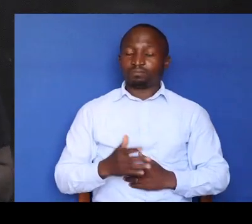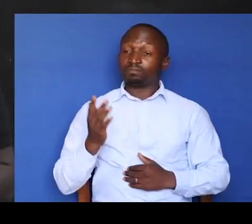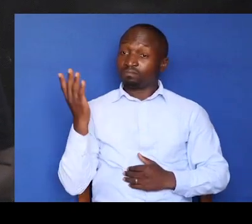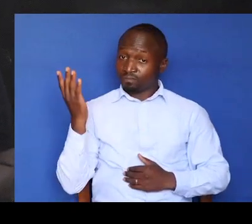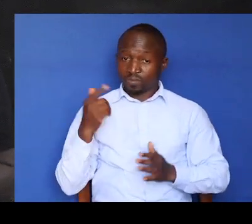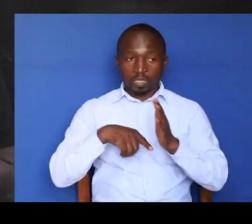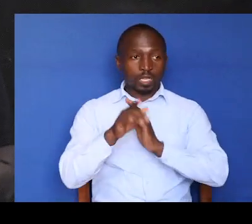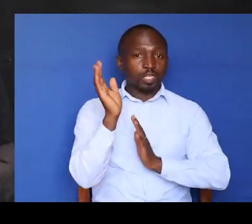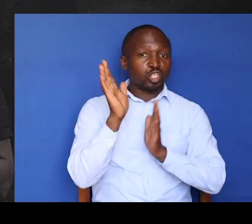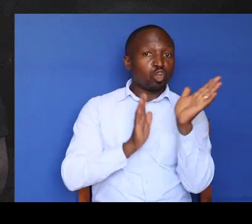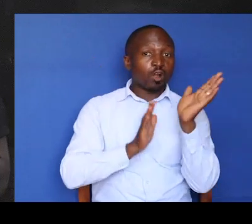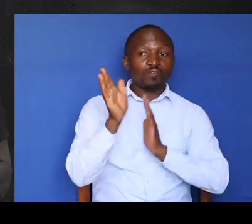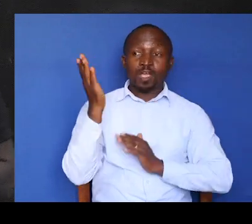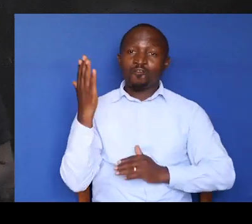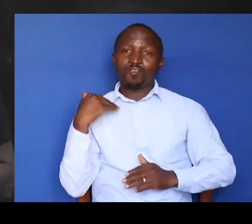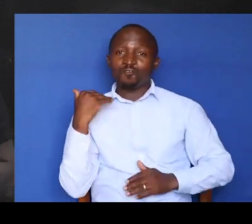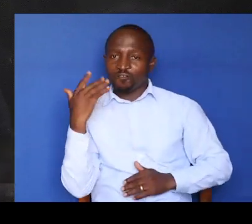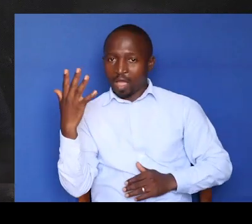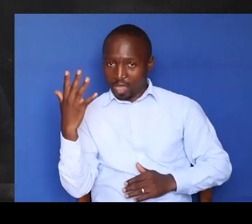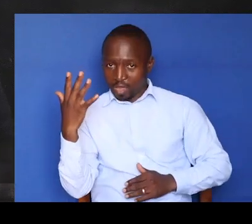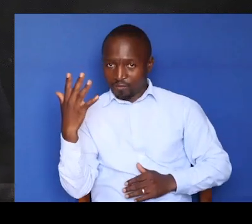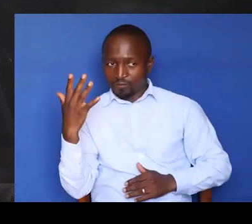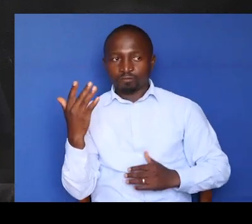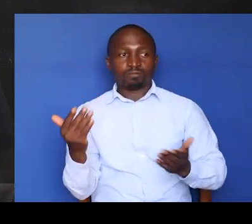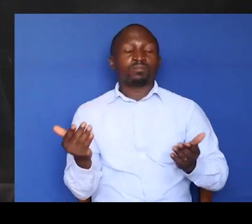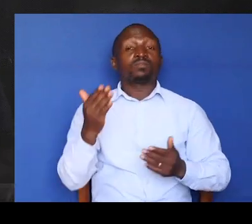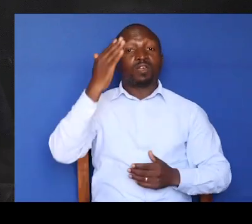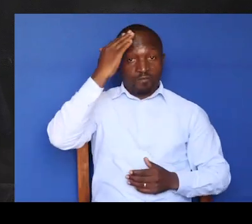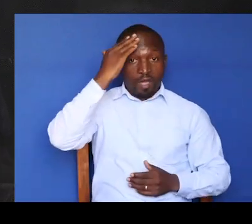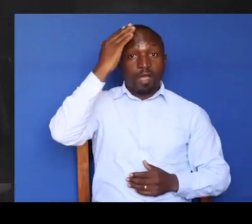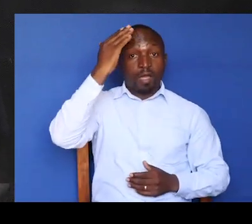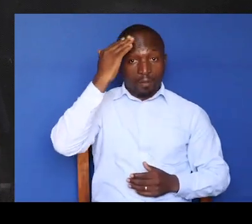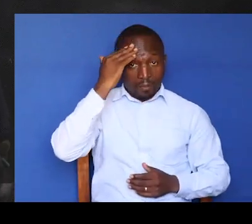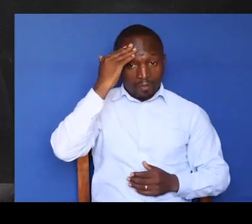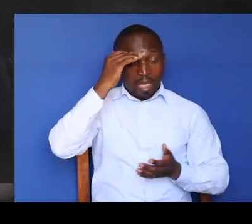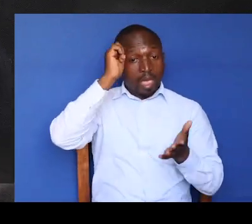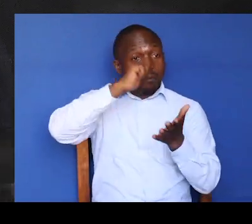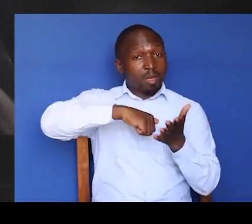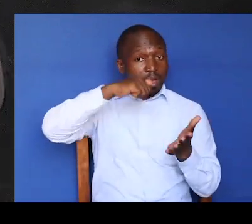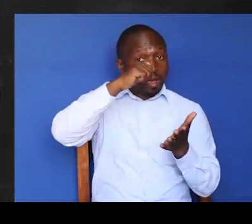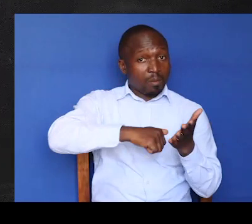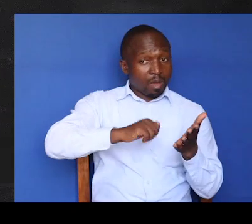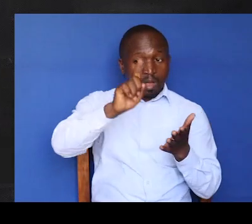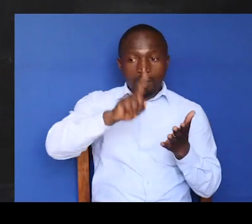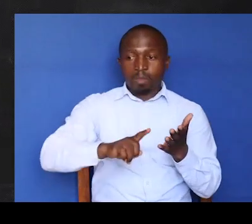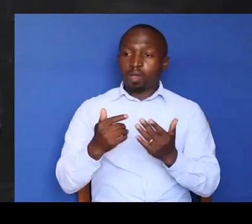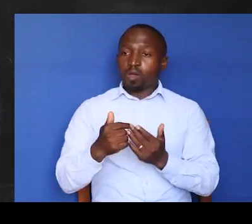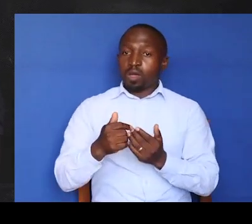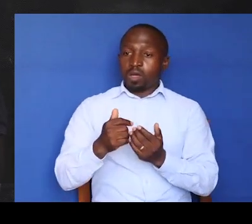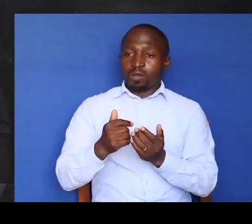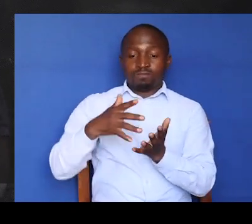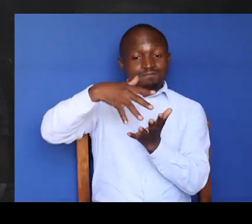From the geography of Form 5 we had, we know for sure that permeable rocks are the ones which allow penetration of